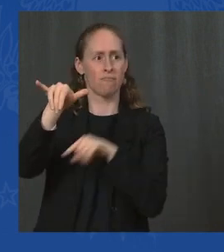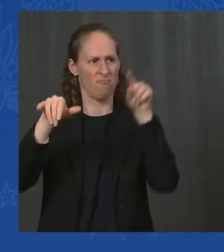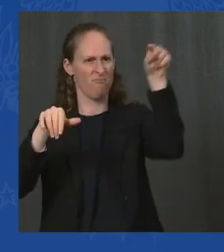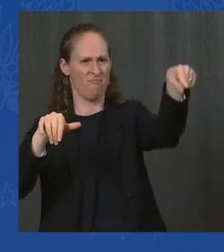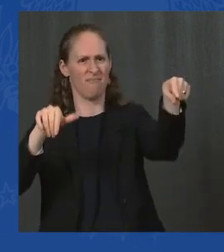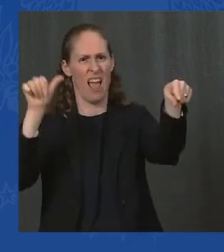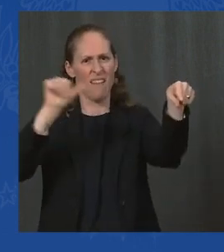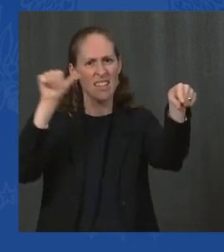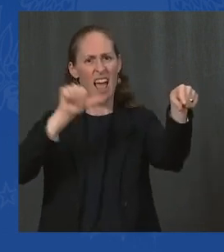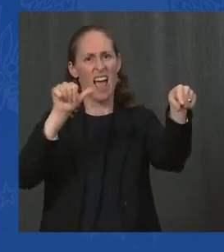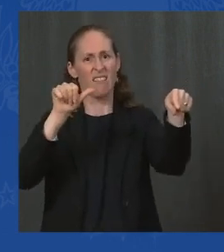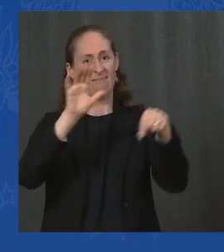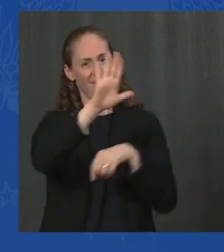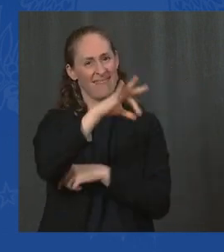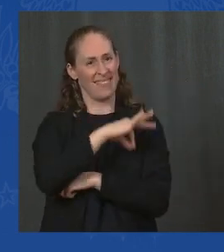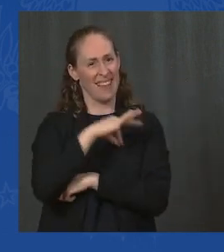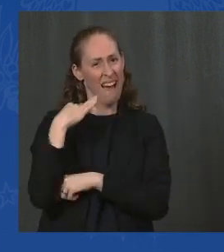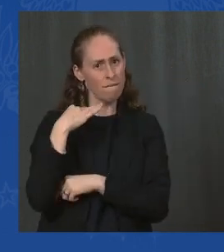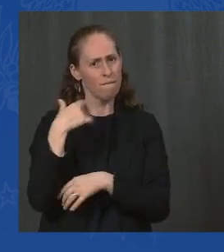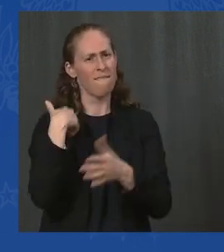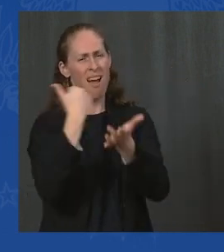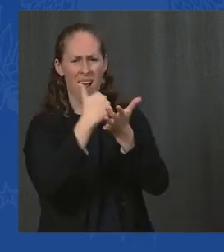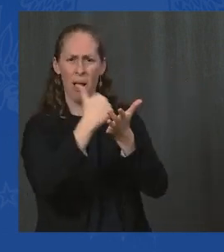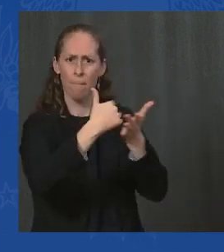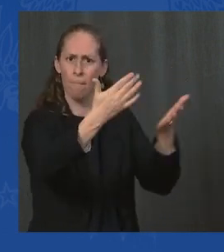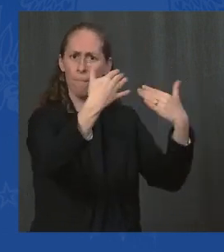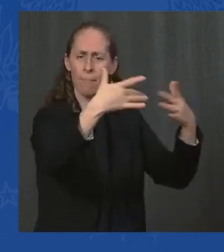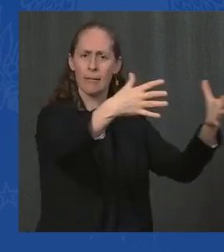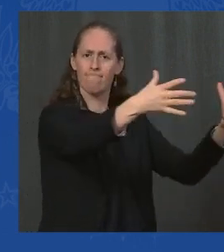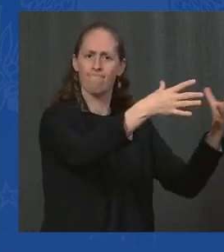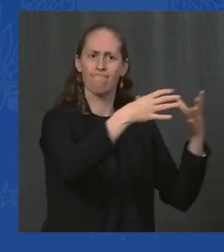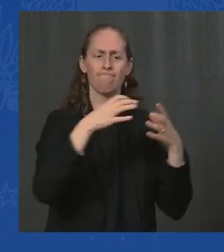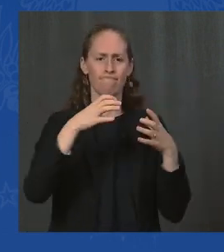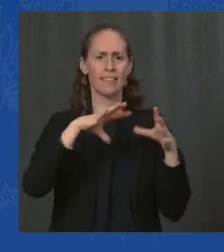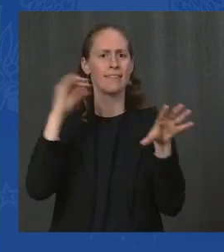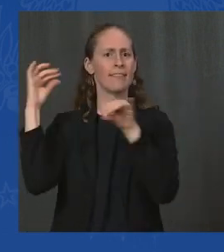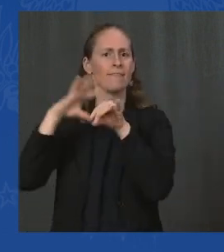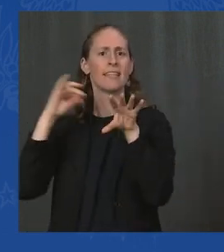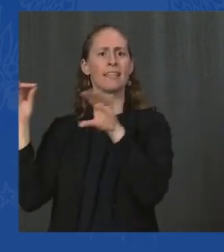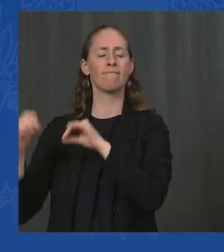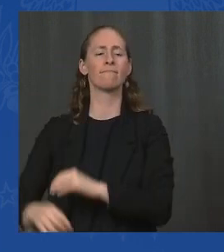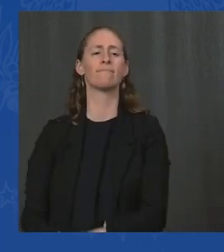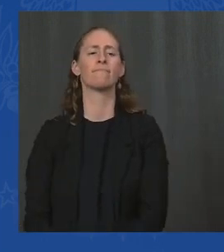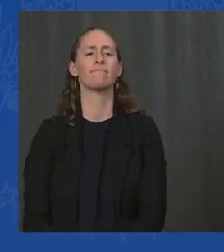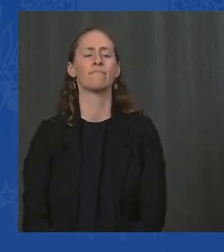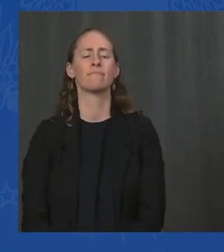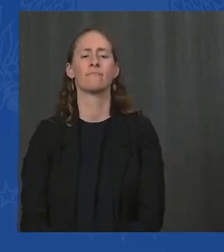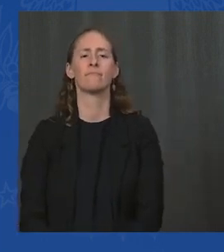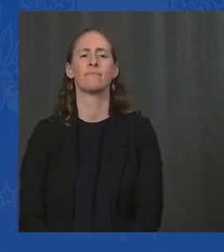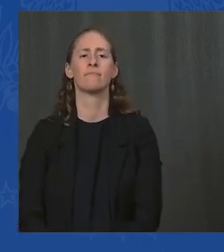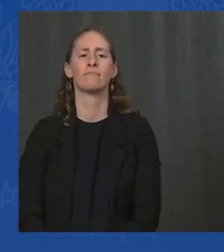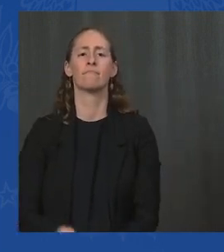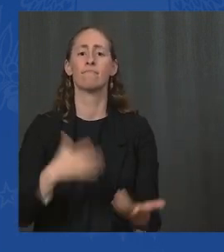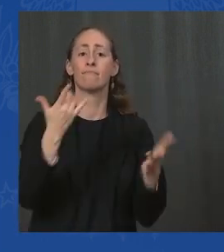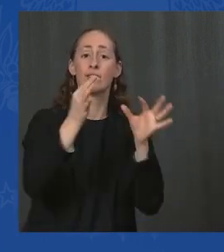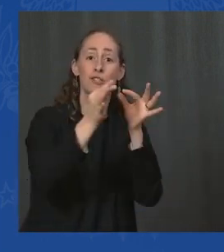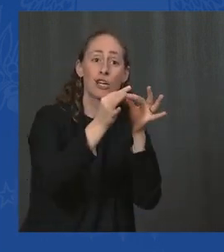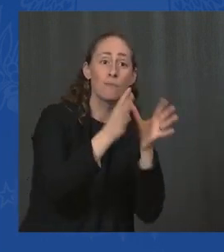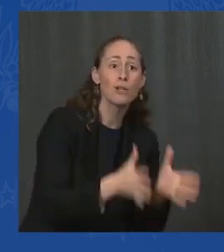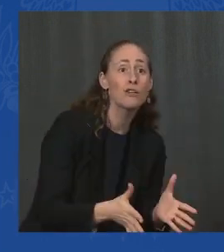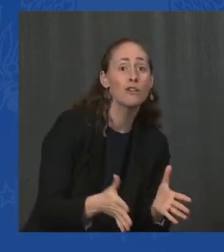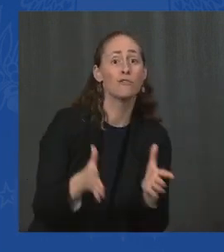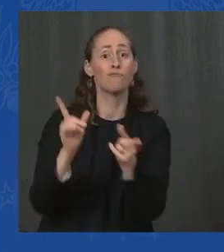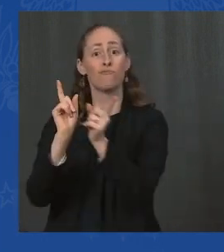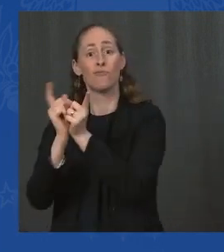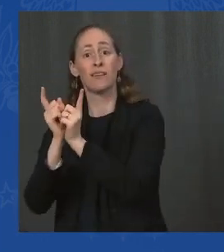2,500 people. We got thousands of Afghan translators and interpreters and others who supported the United States out